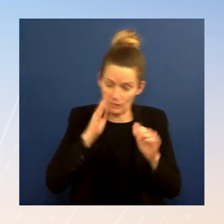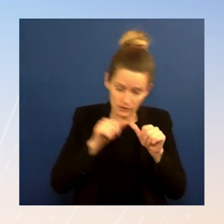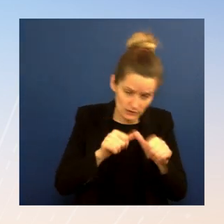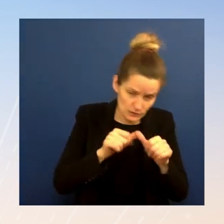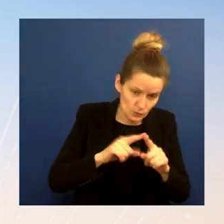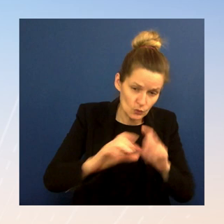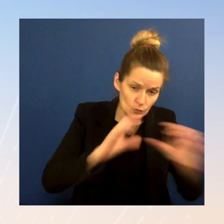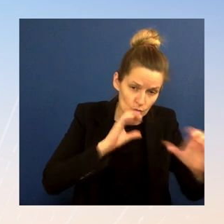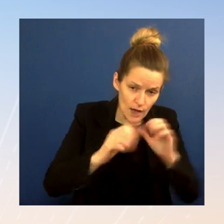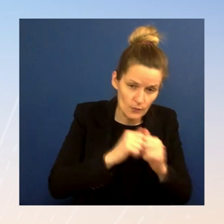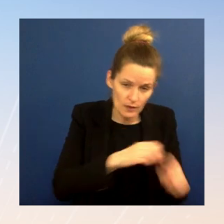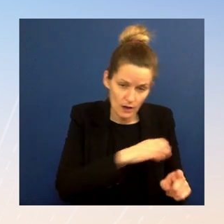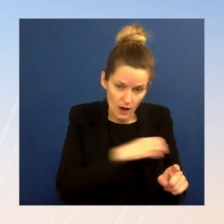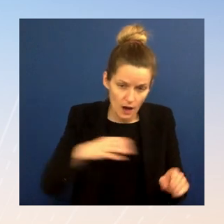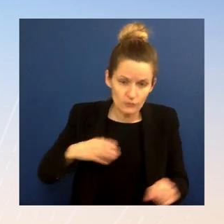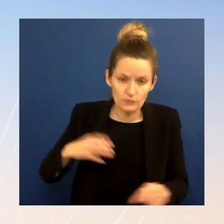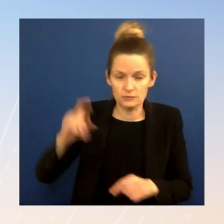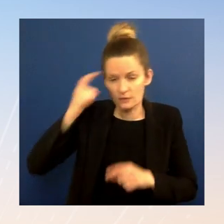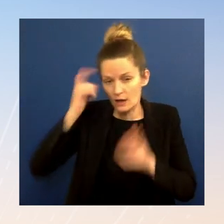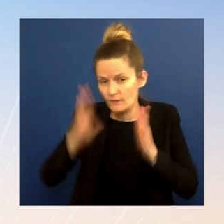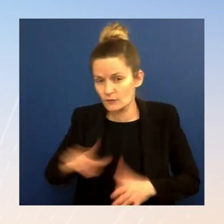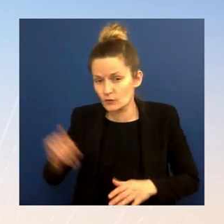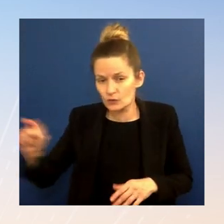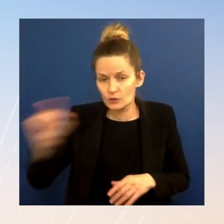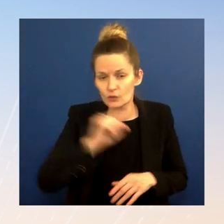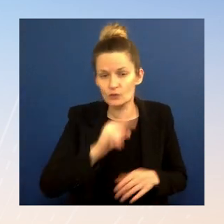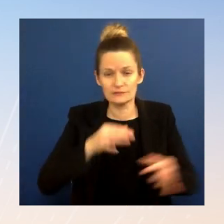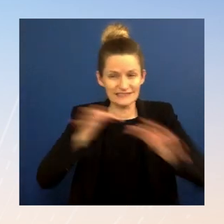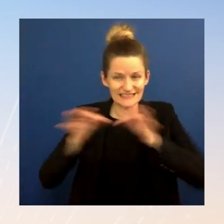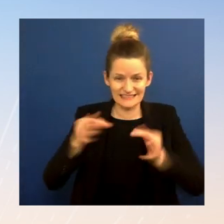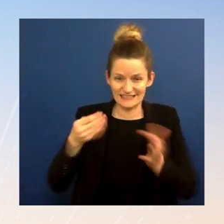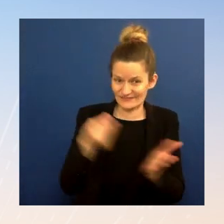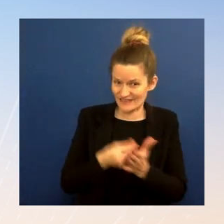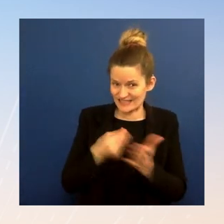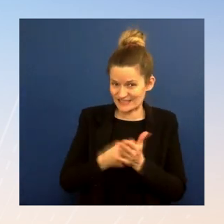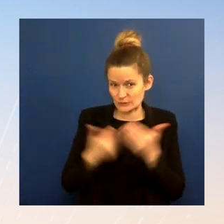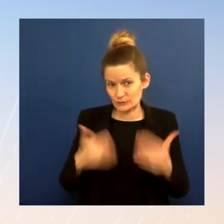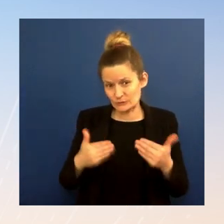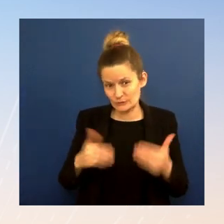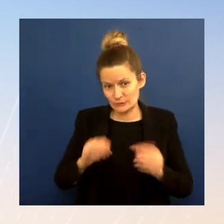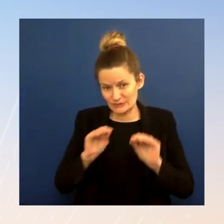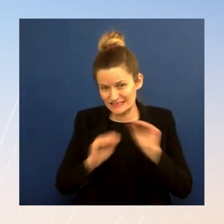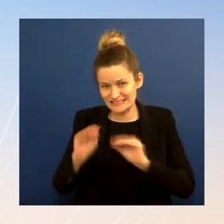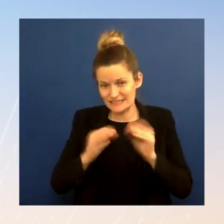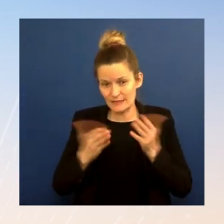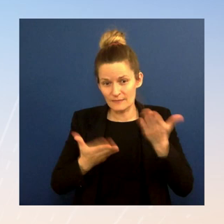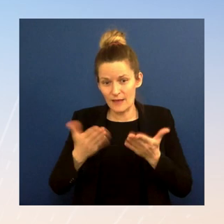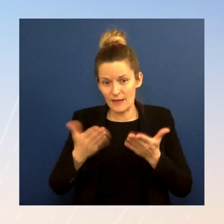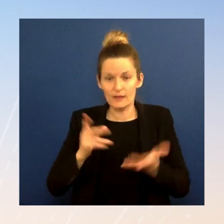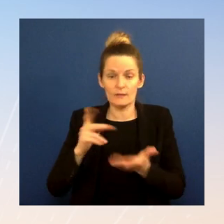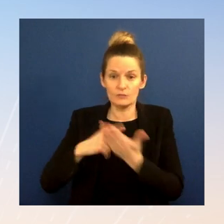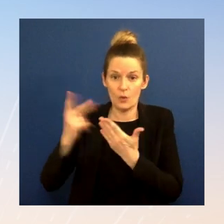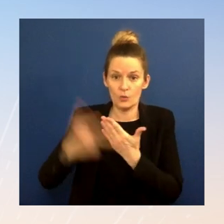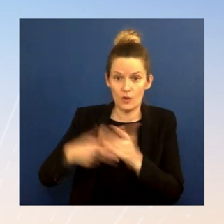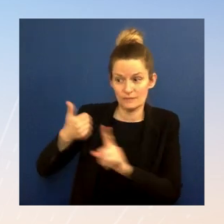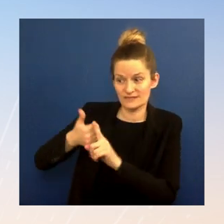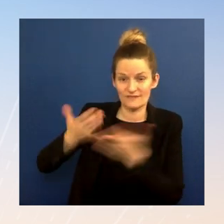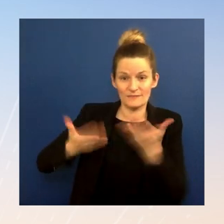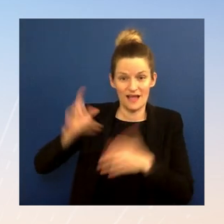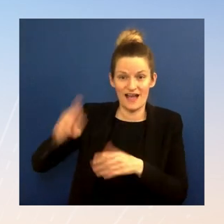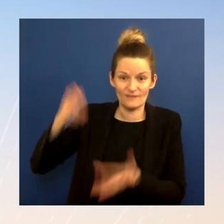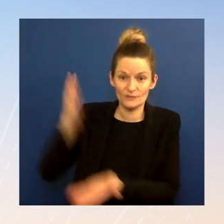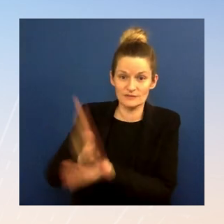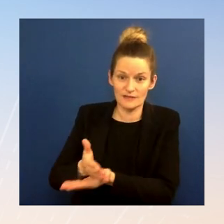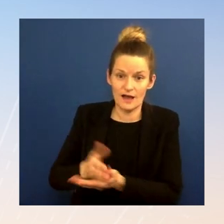are with funding and the need to end some of these programs soon if we don't get the funding we need. This is a very short, quick follow-up. Is there concern, though, that this variant,